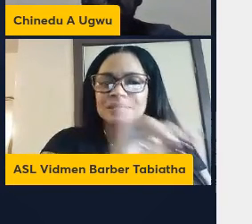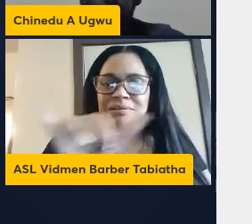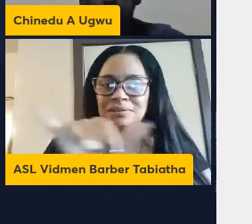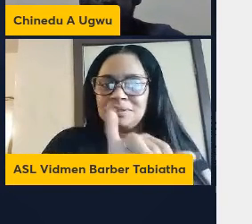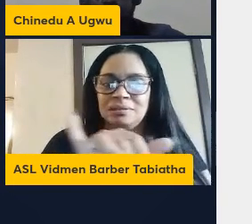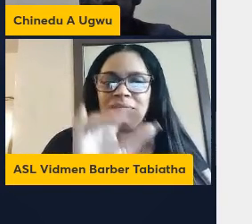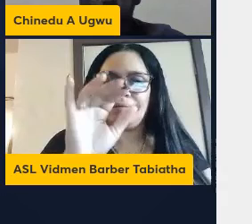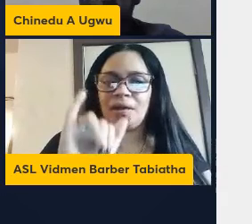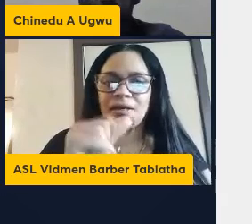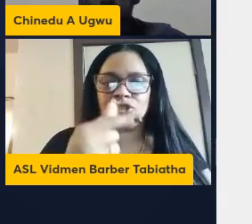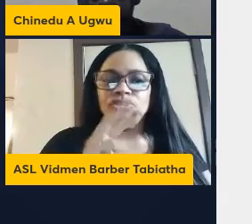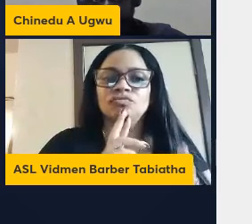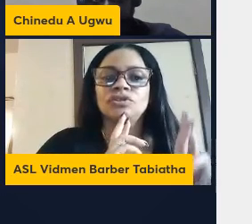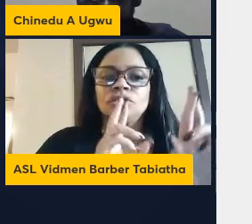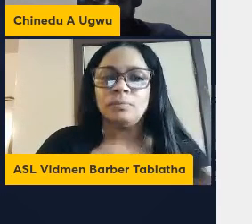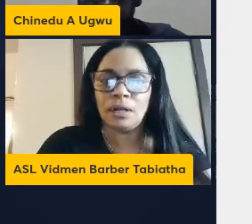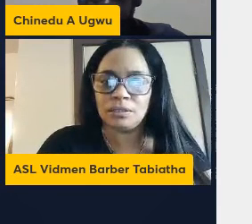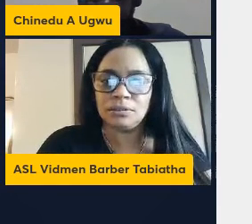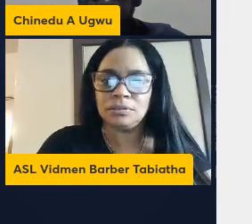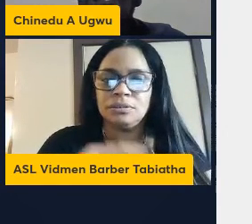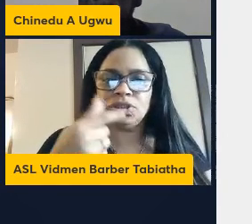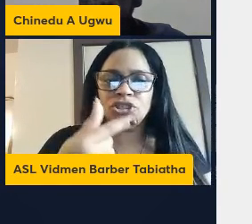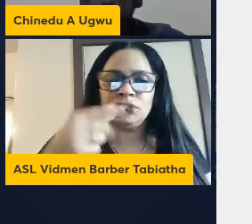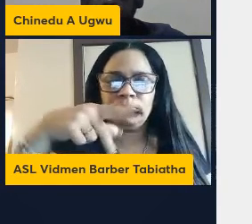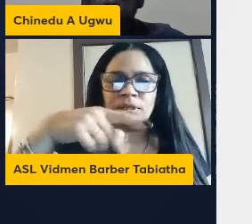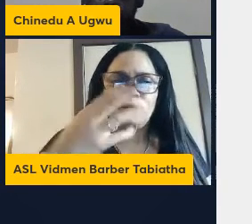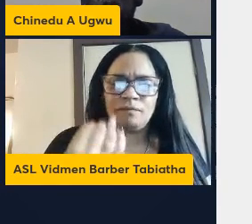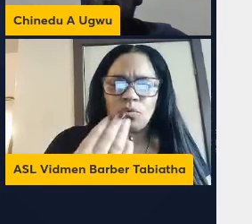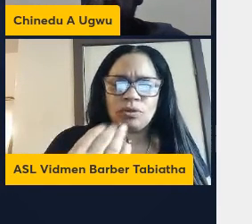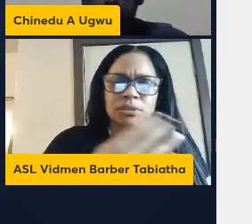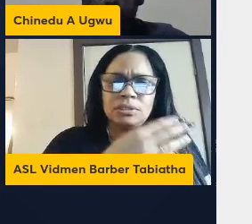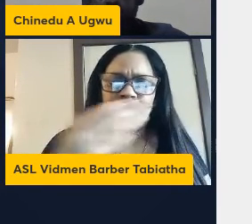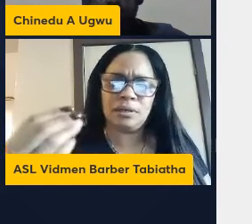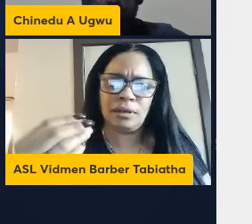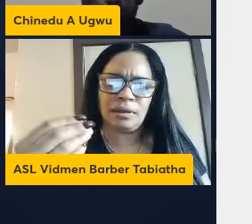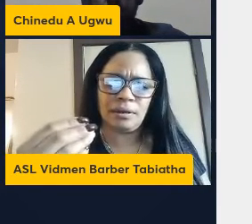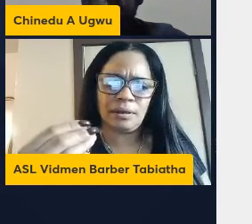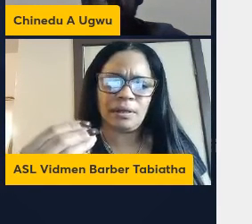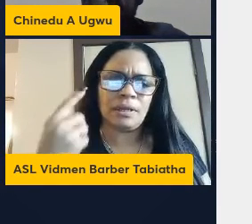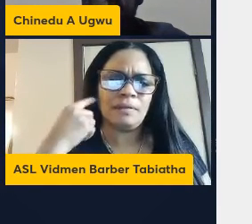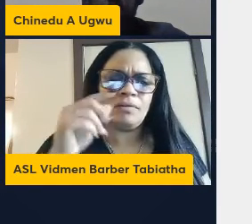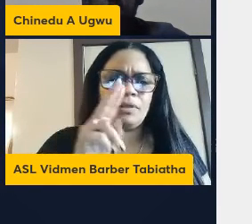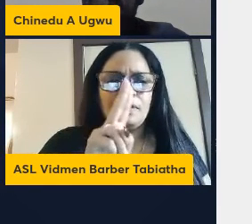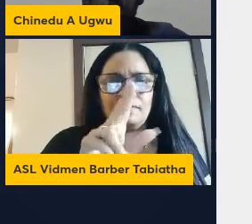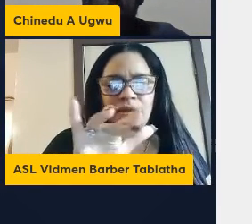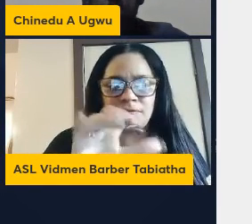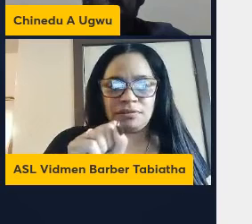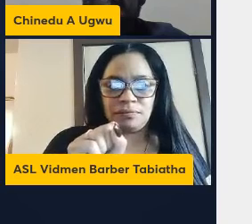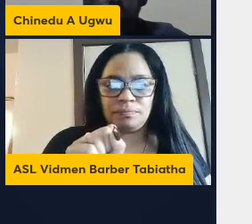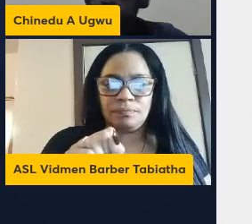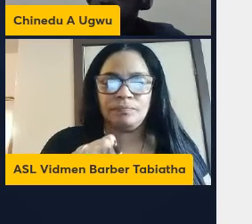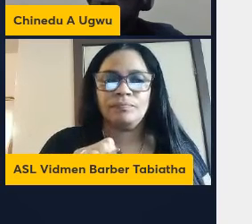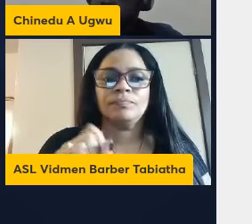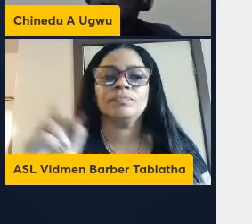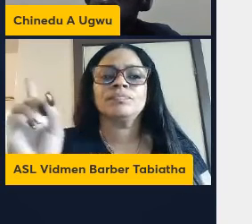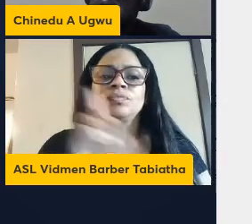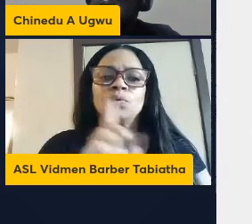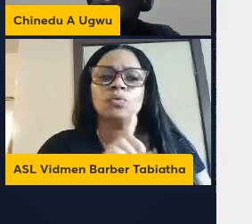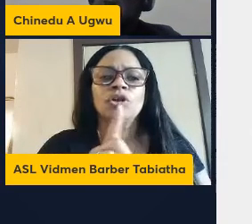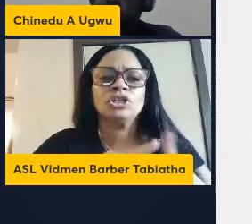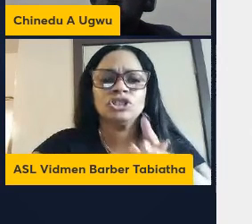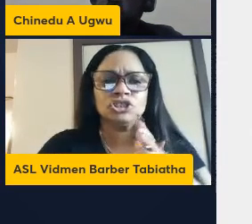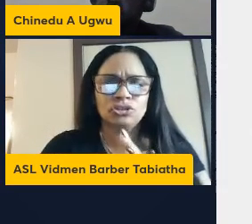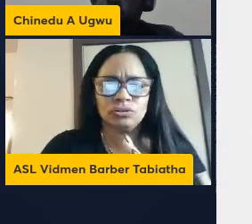IgG response to both the GP protein and the nucleoprotein of the Lassa virus. Where the story started becoming